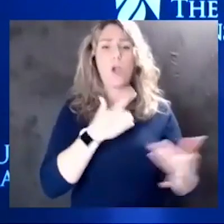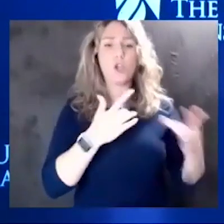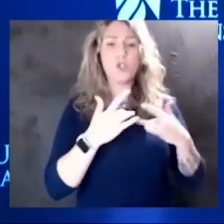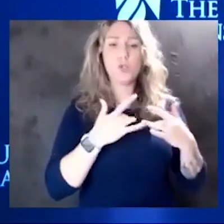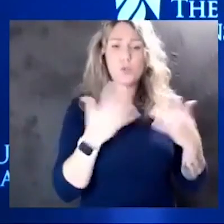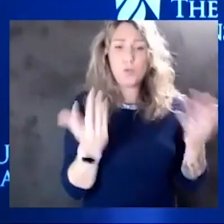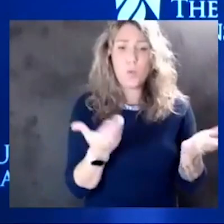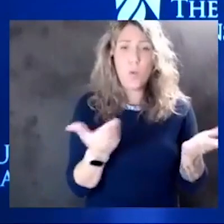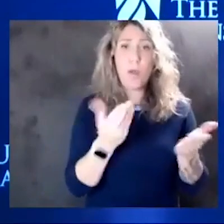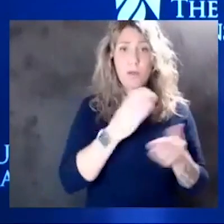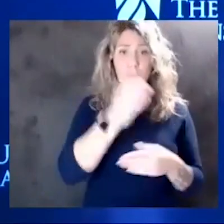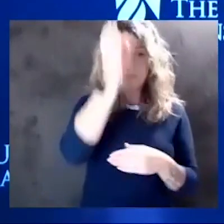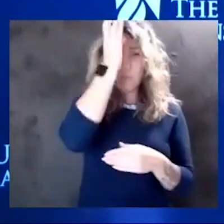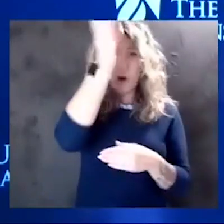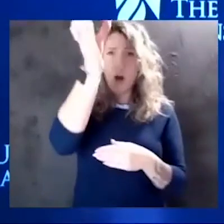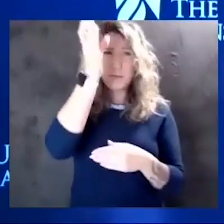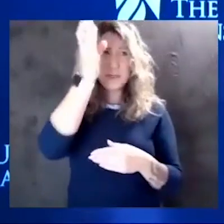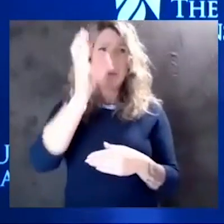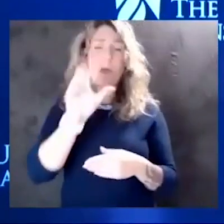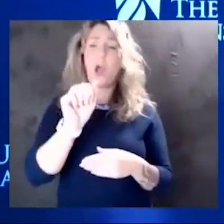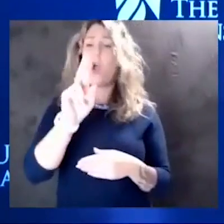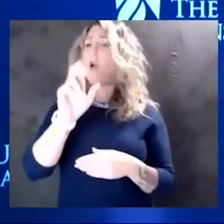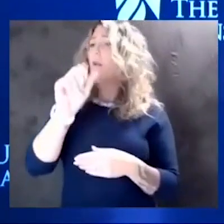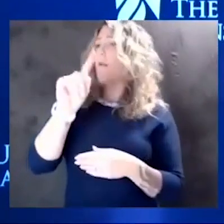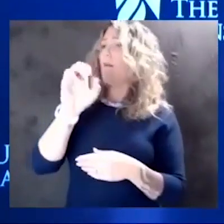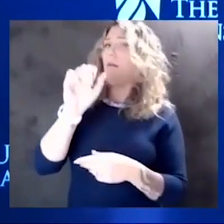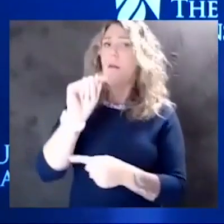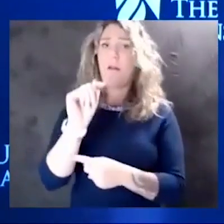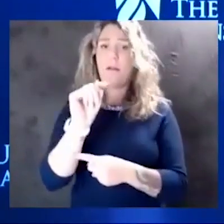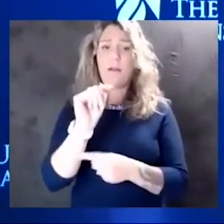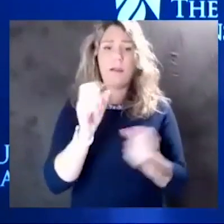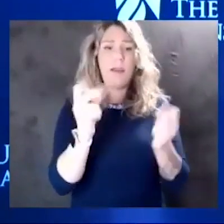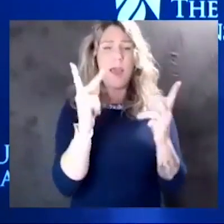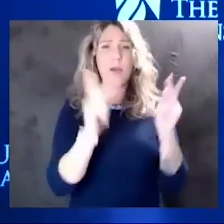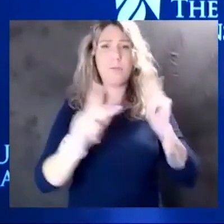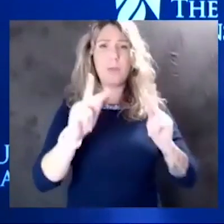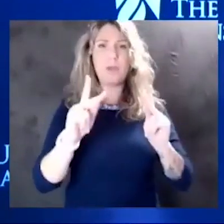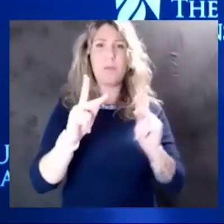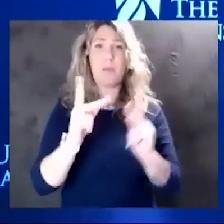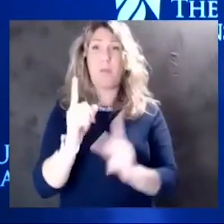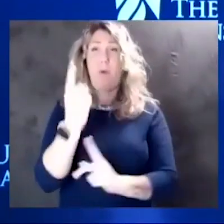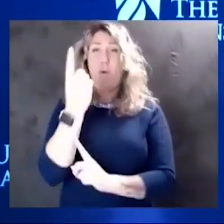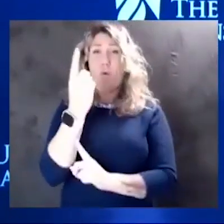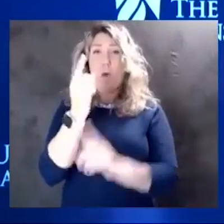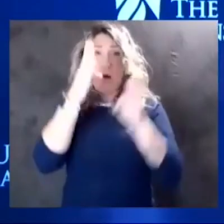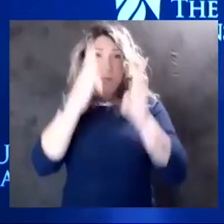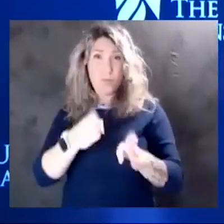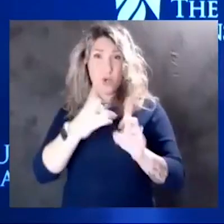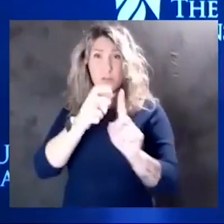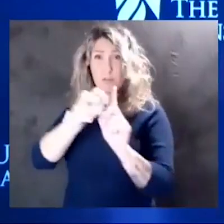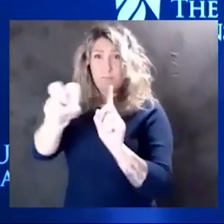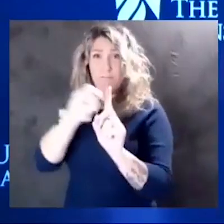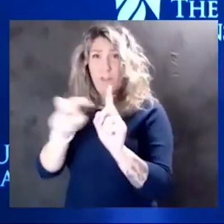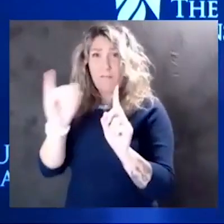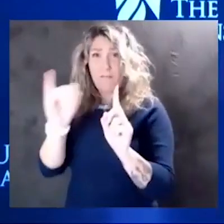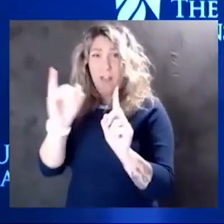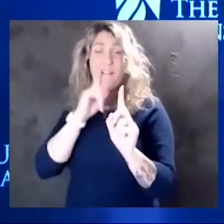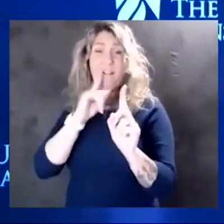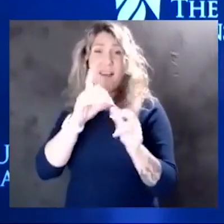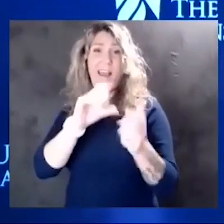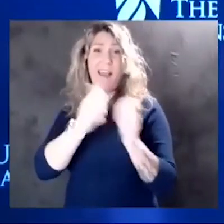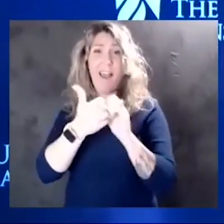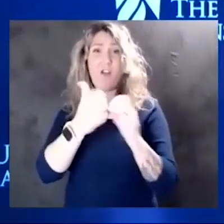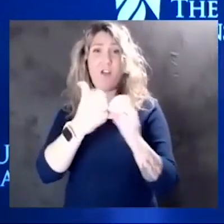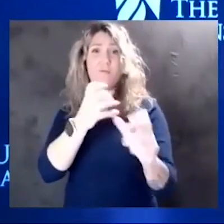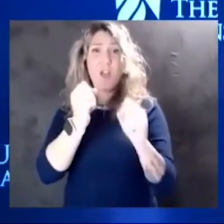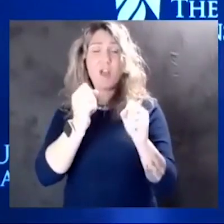R0. How many people does one person infect, and how fast can that occur? So with the original